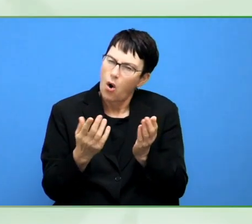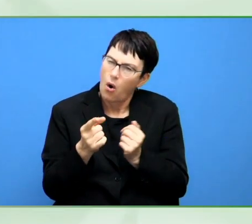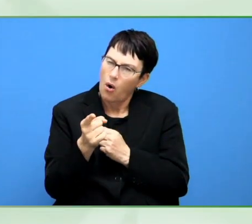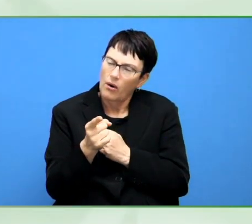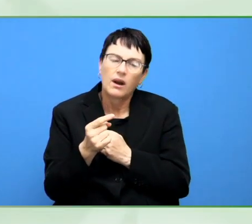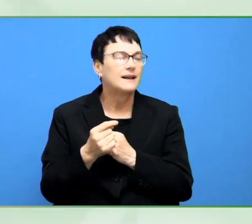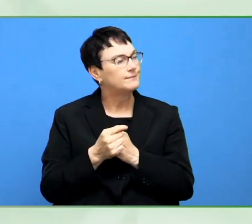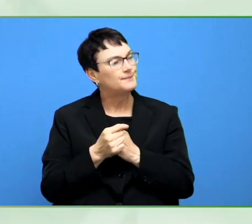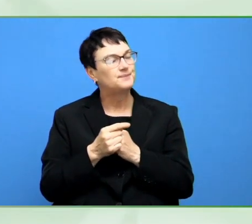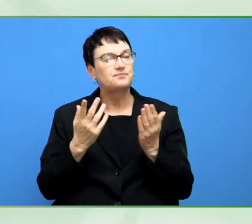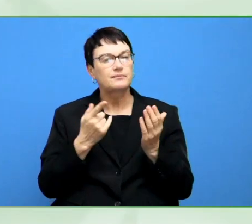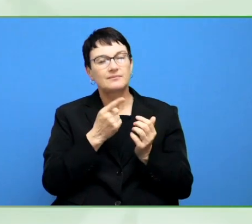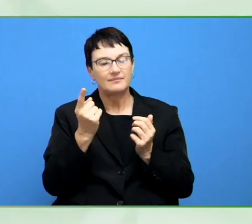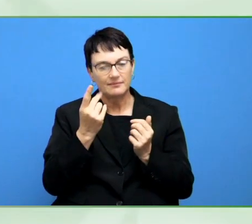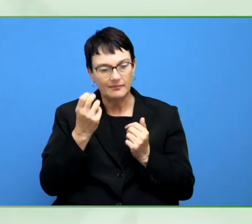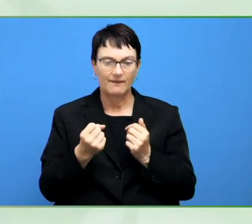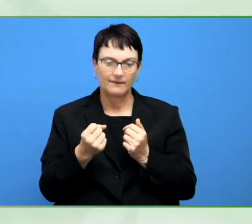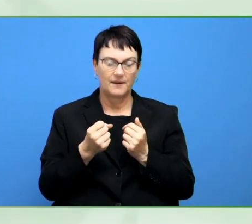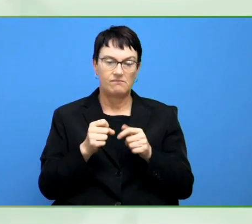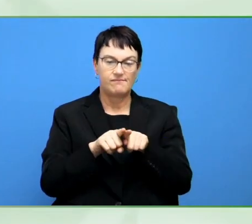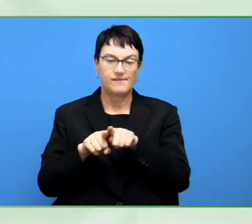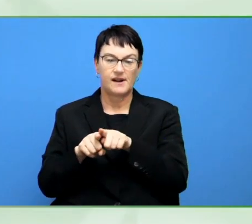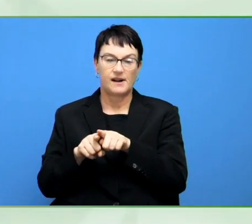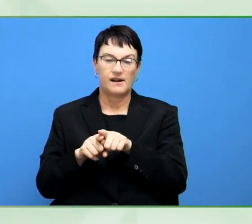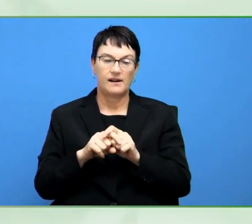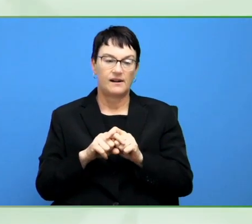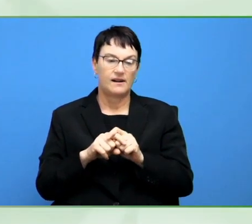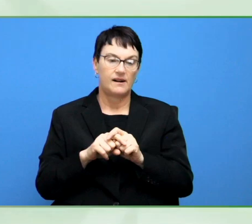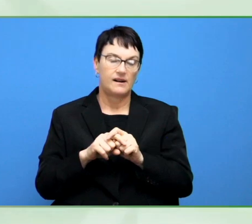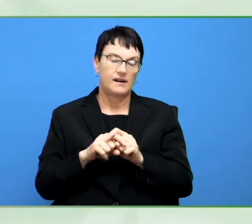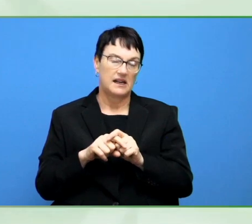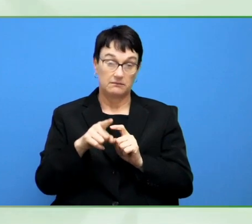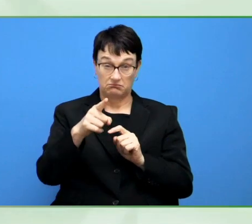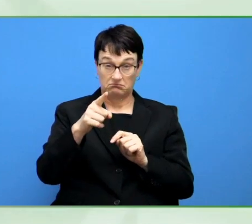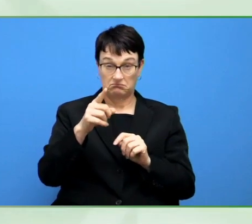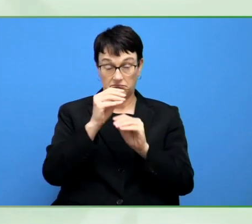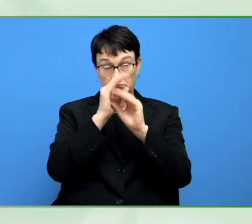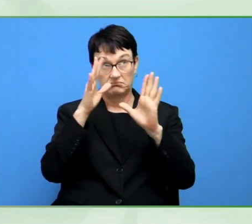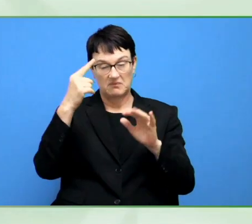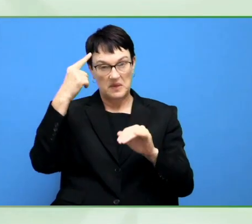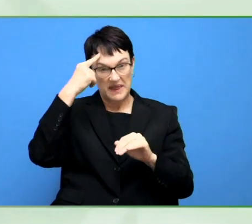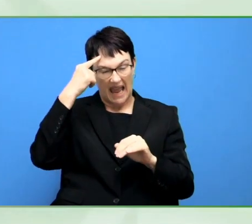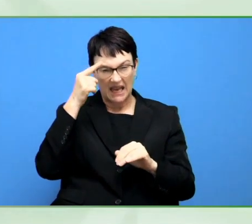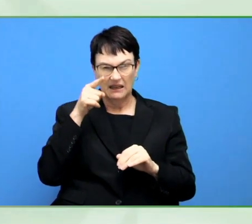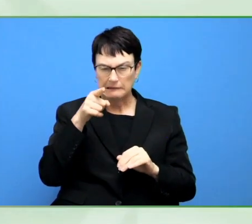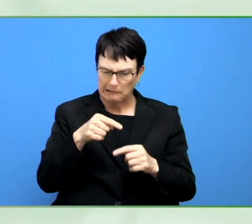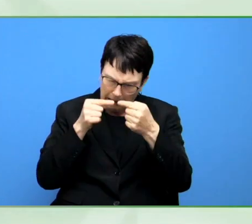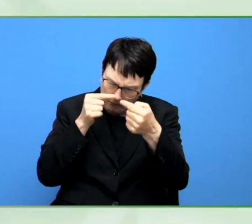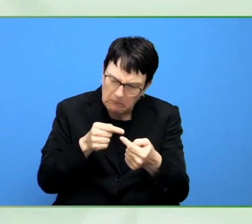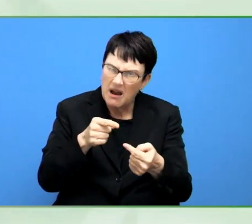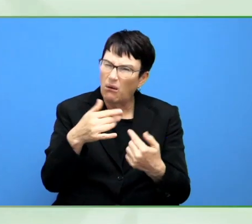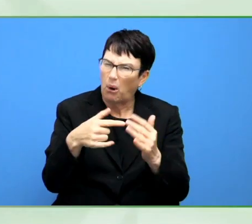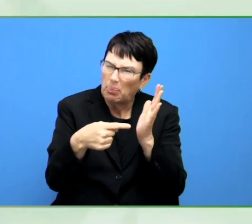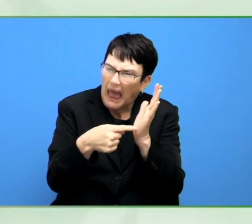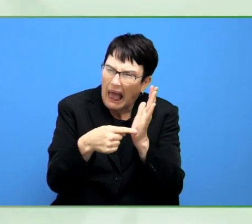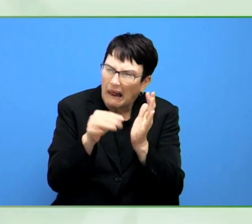that it would be like the really hardcore technical questions that they have struggles with, but the